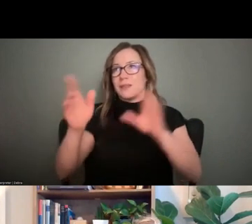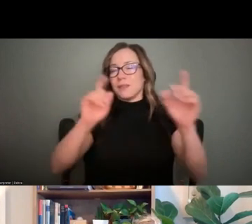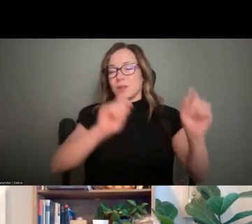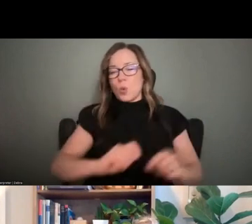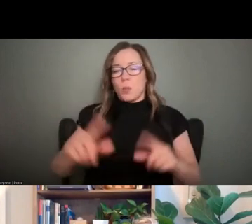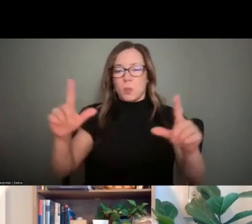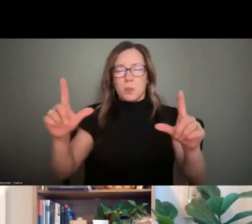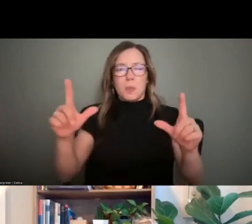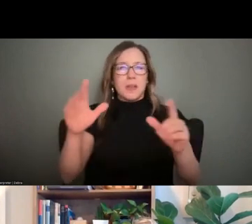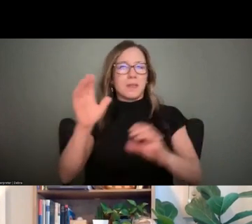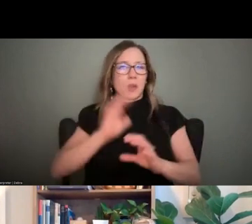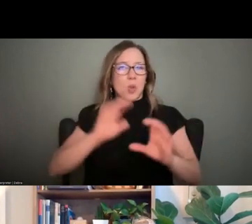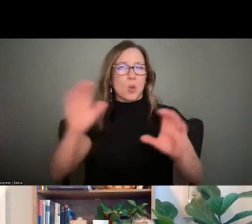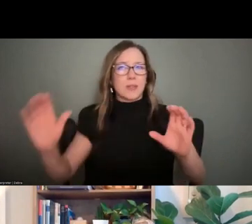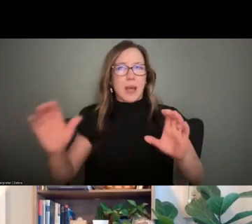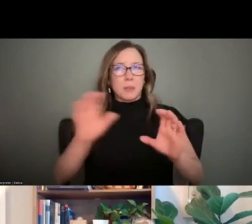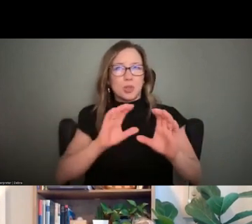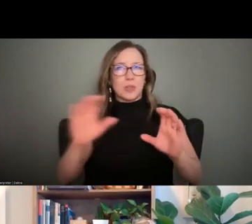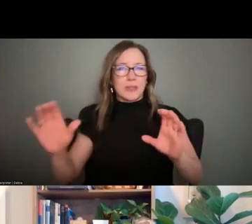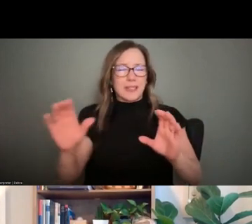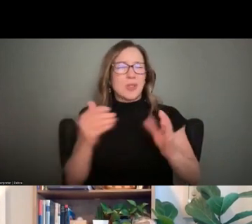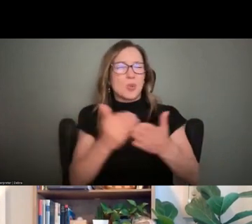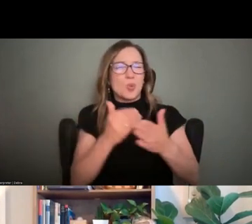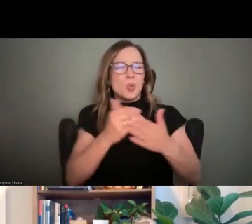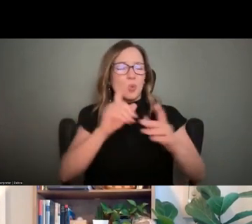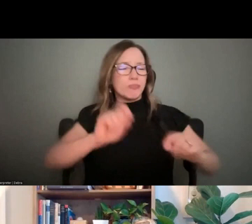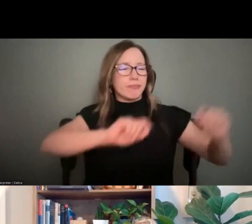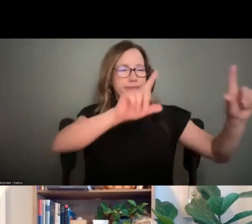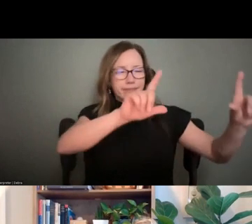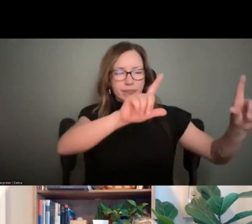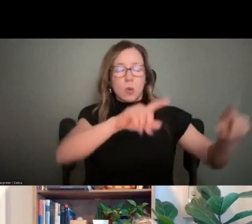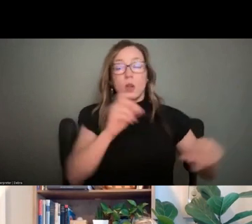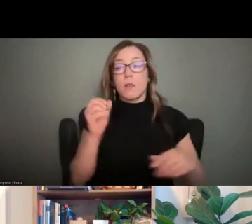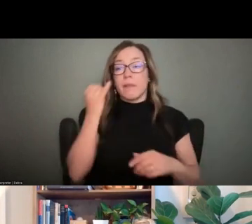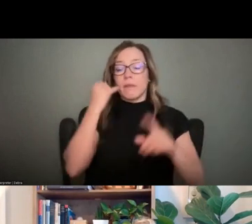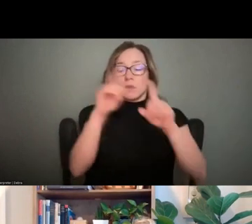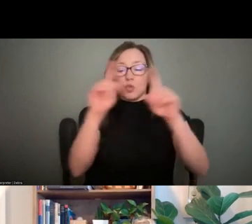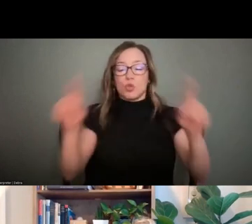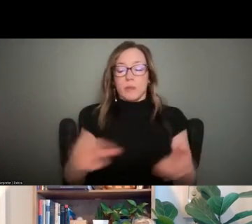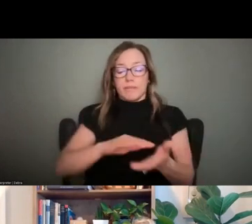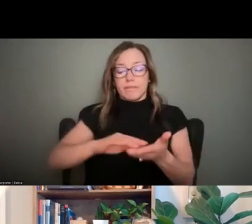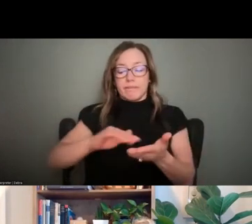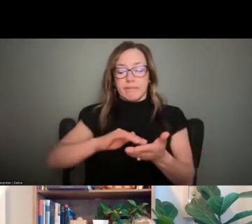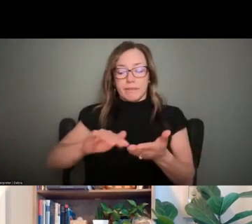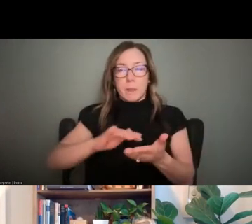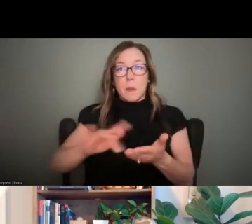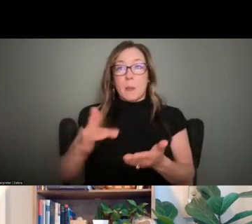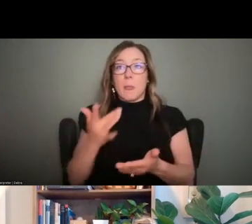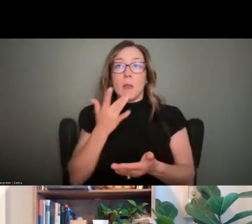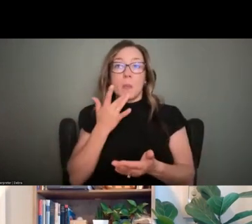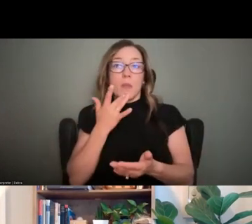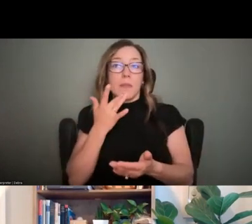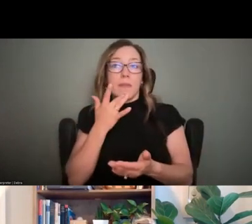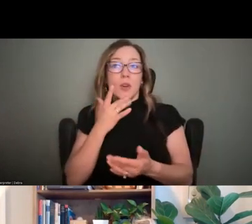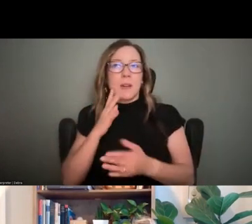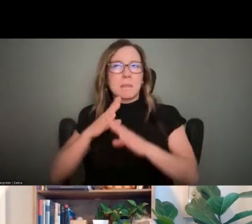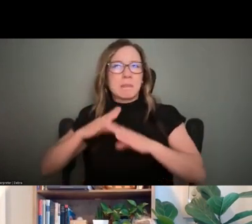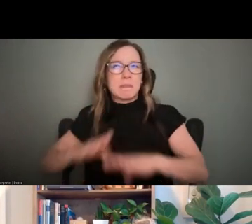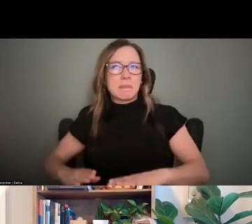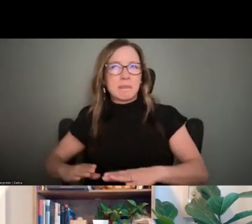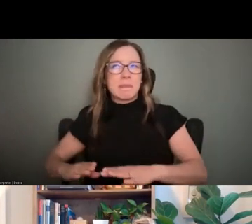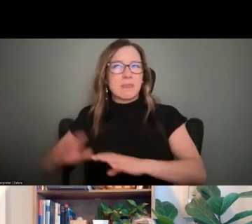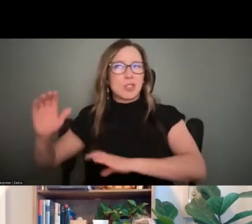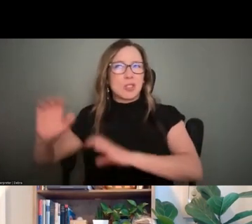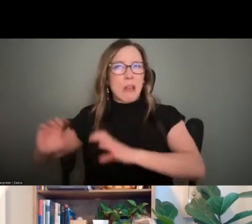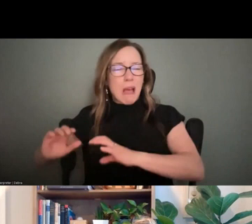window. For those who are using a screen reader and perhaps wish to silence unwanted chatter in the chat